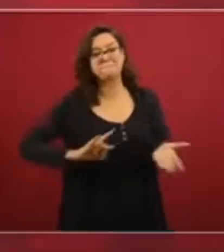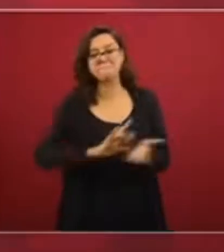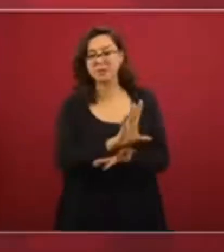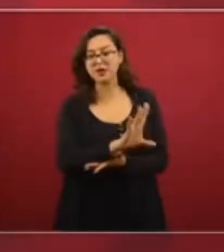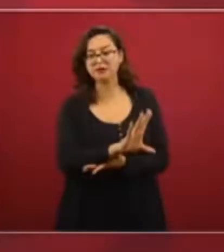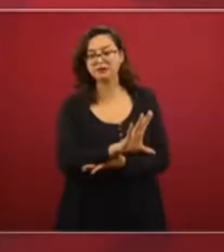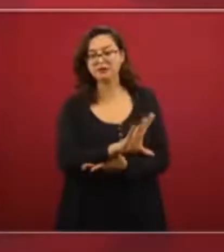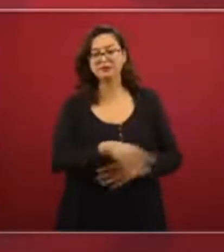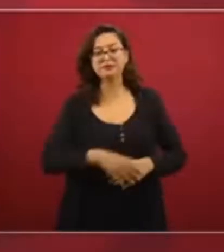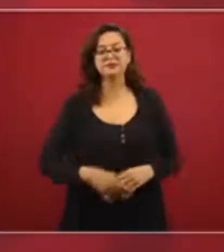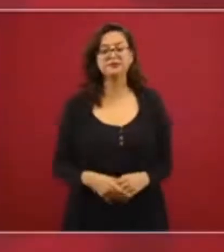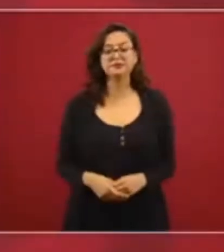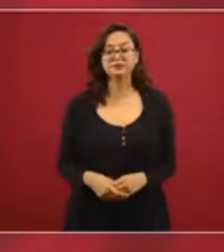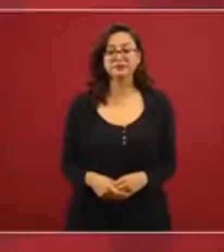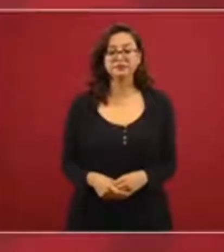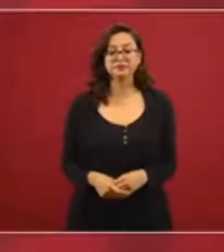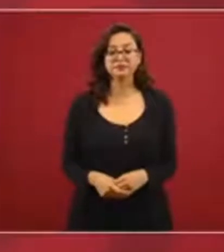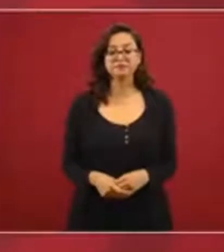Si no